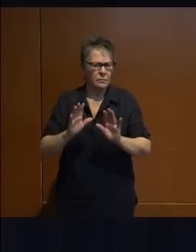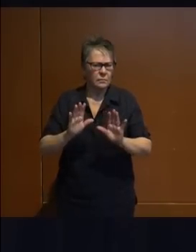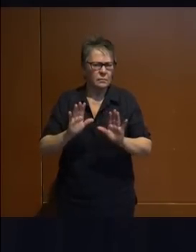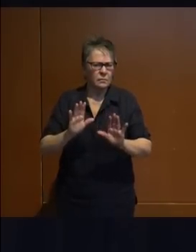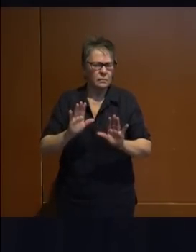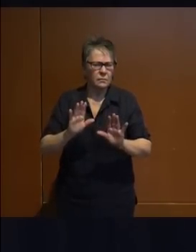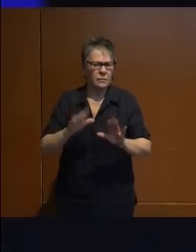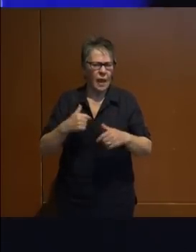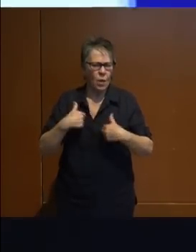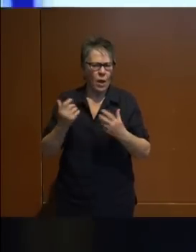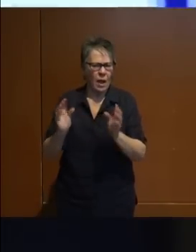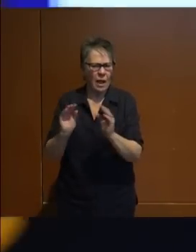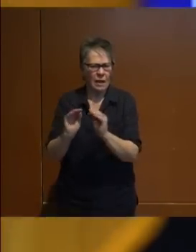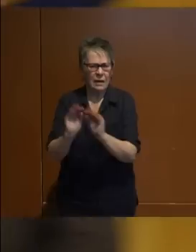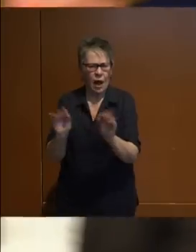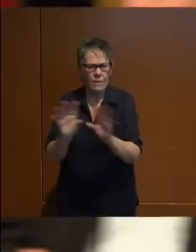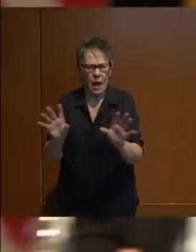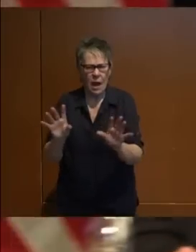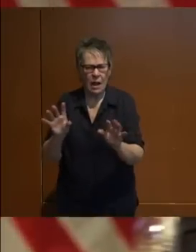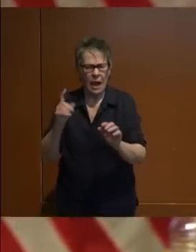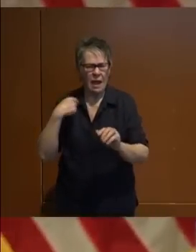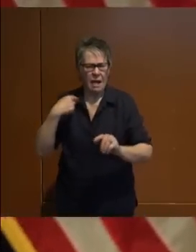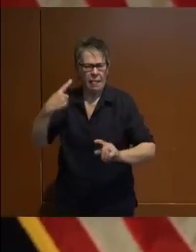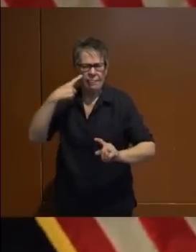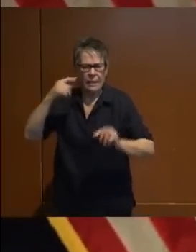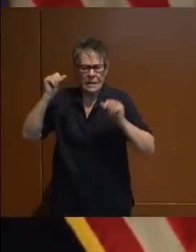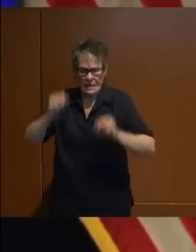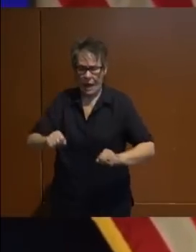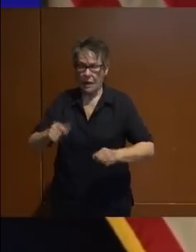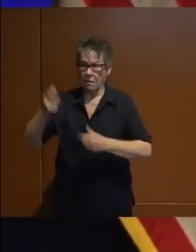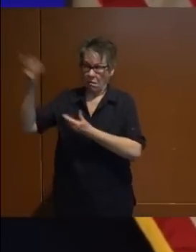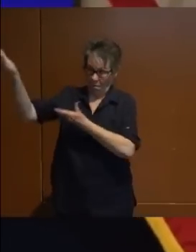we're assuming they're coming in fighting shape.